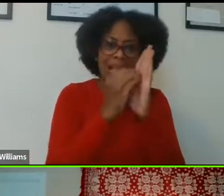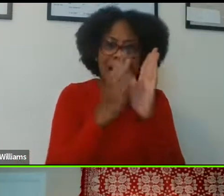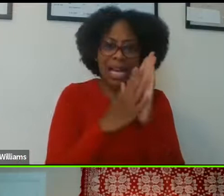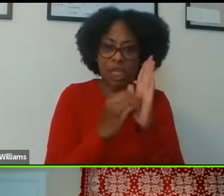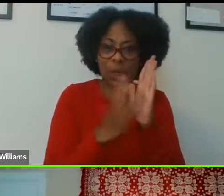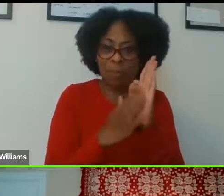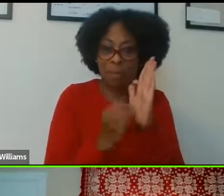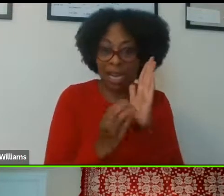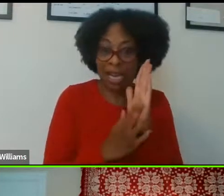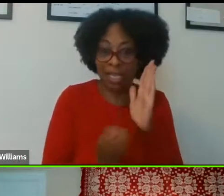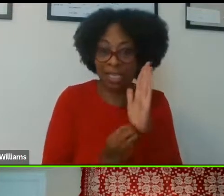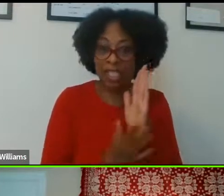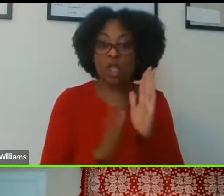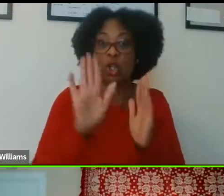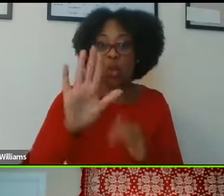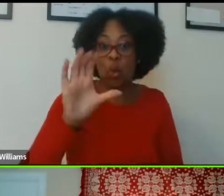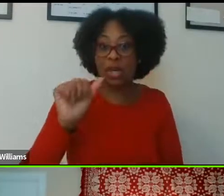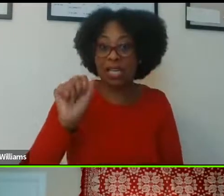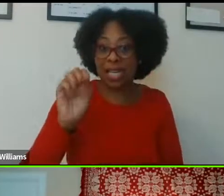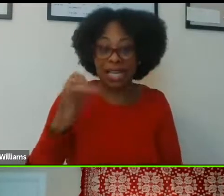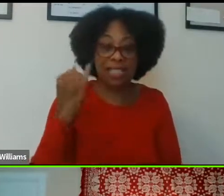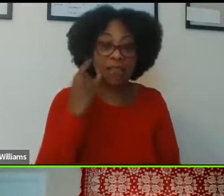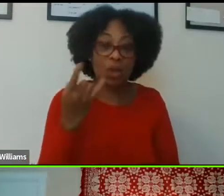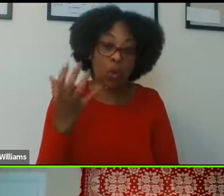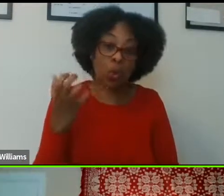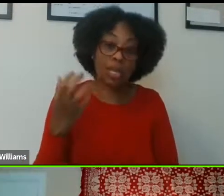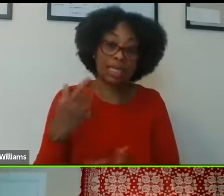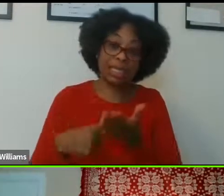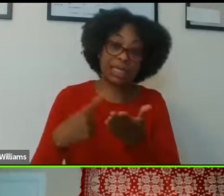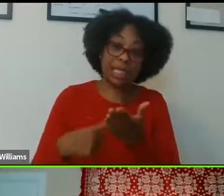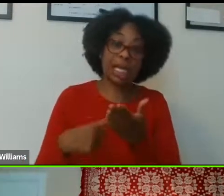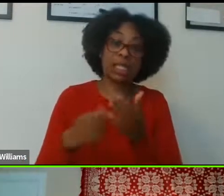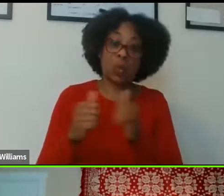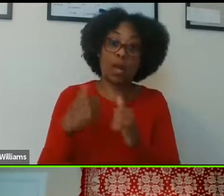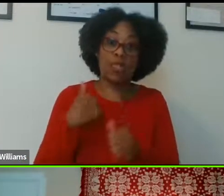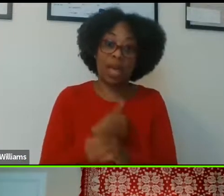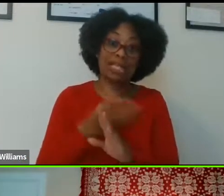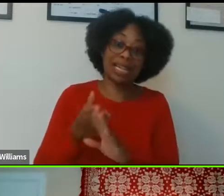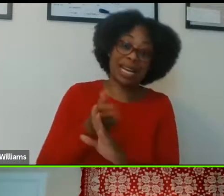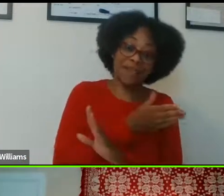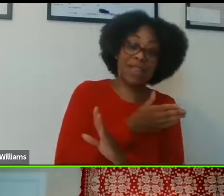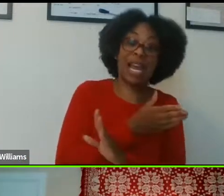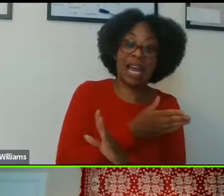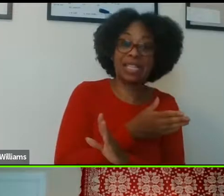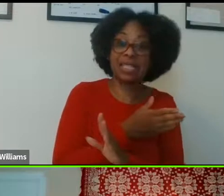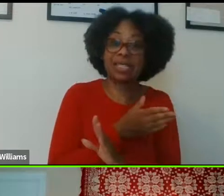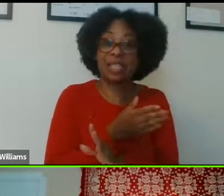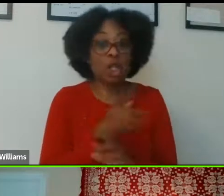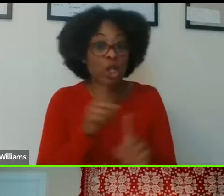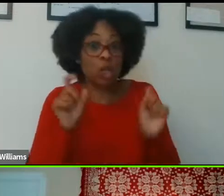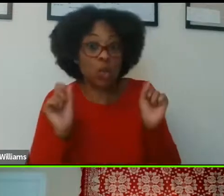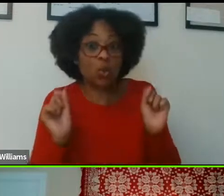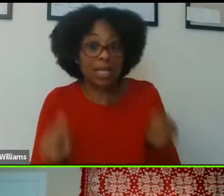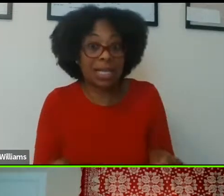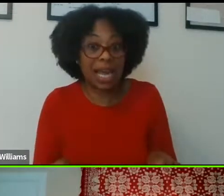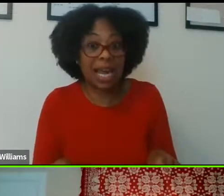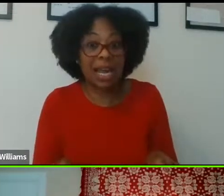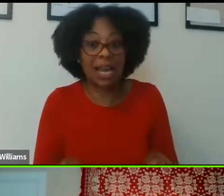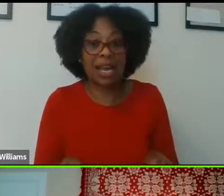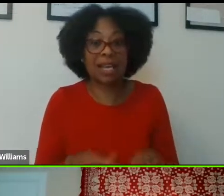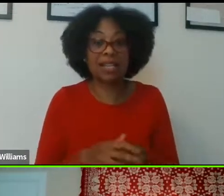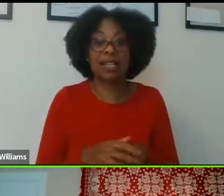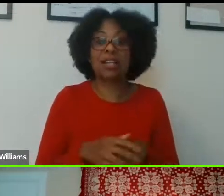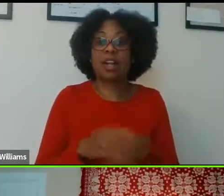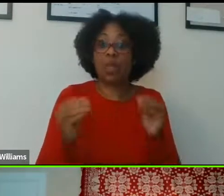that with us in advance of starting the process, you can feel free to do that, because the more you can do right up